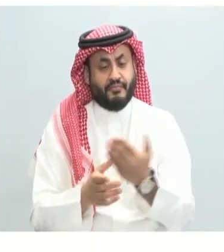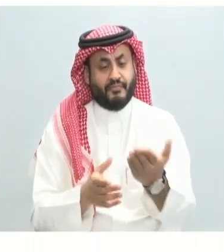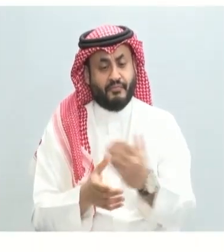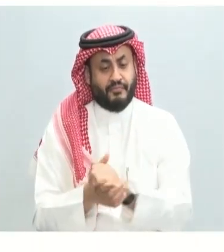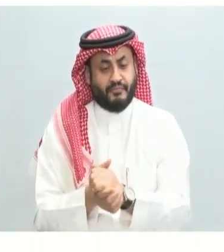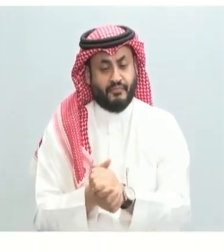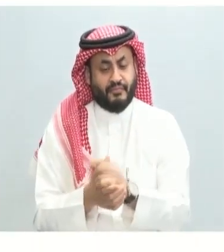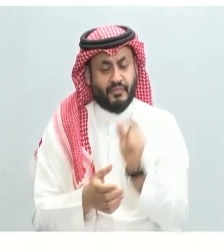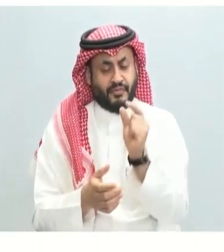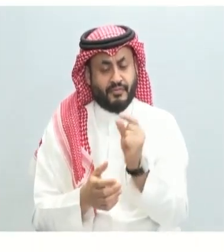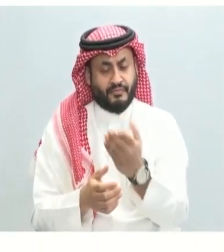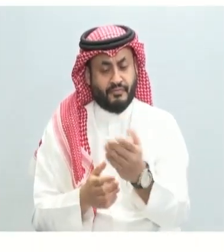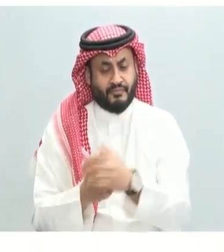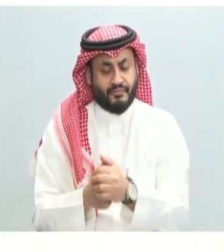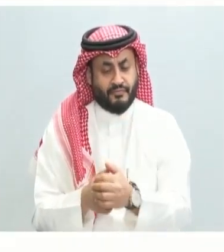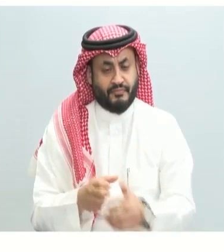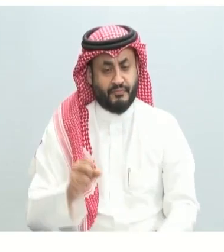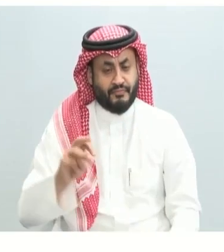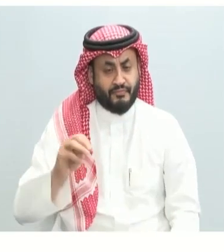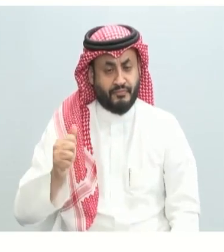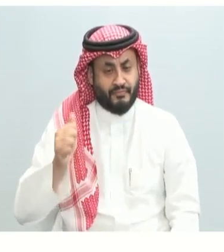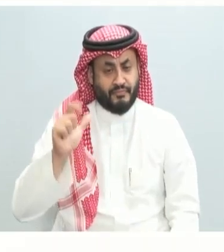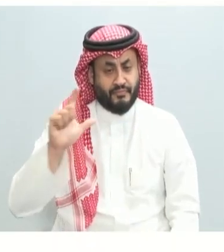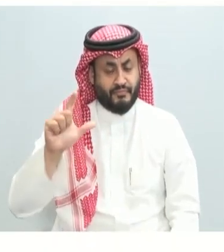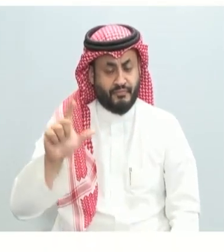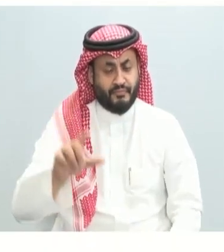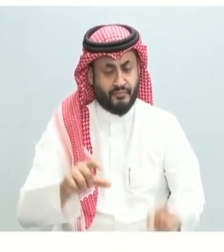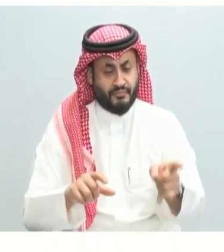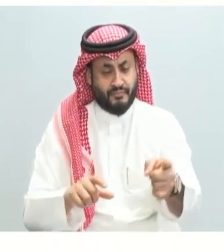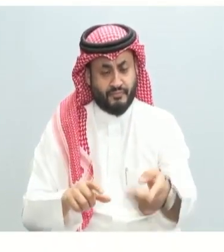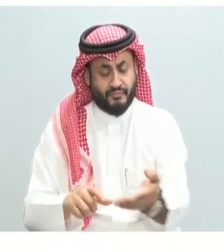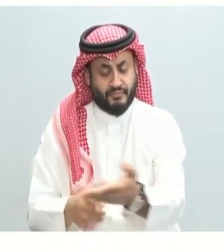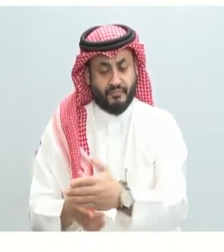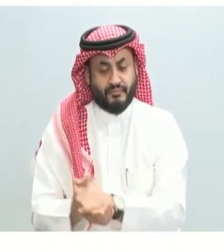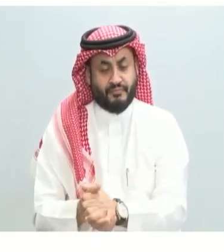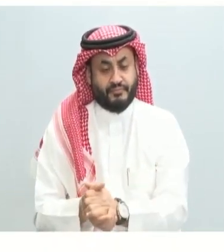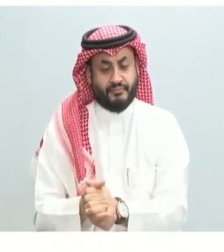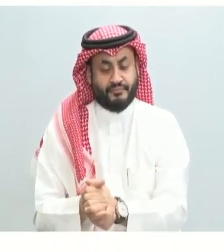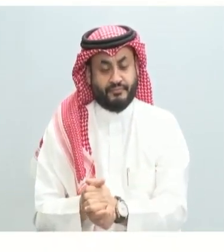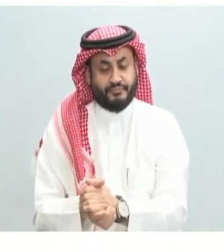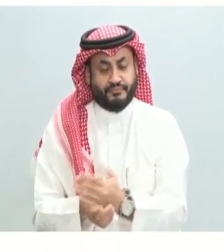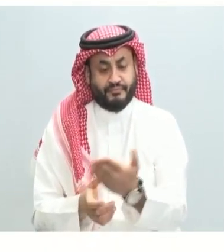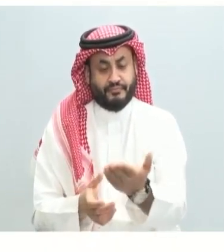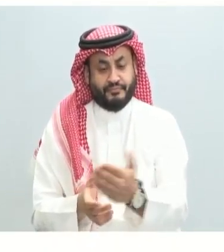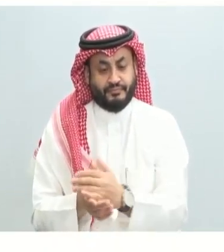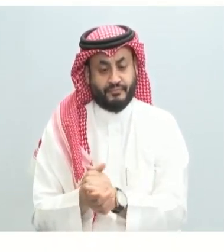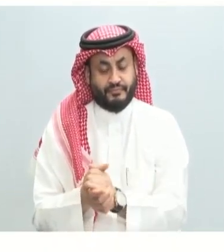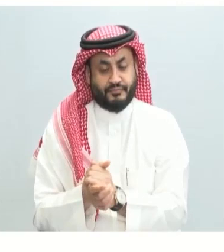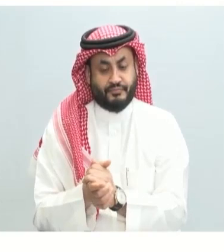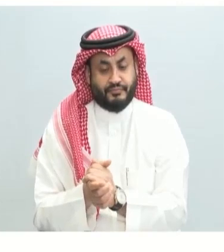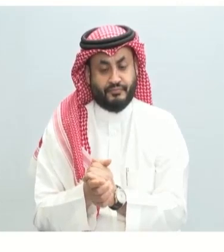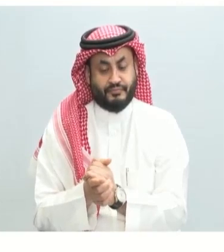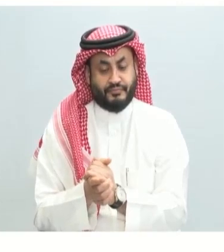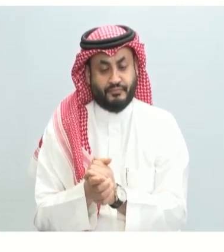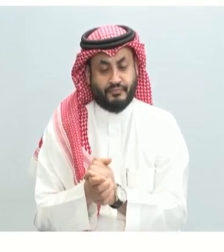is small. So here we go and match the small or the picture with the